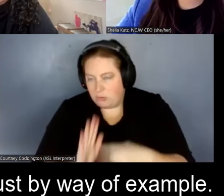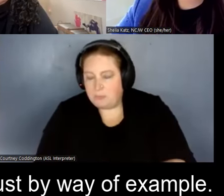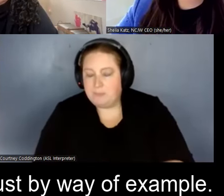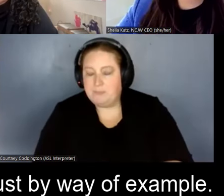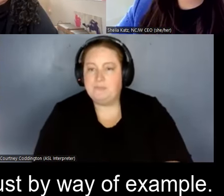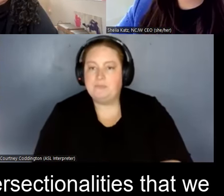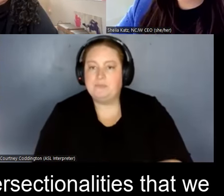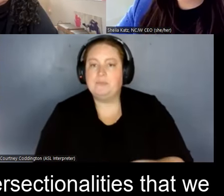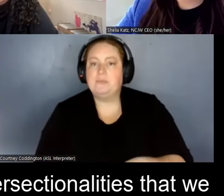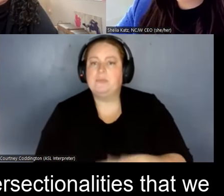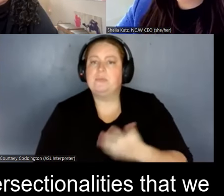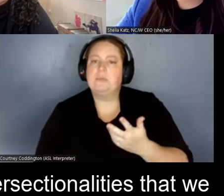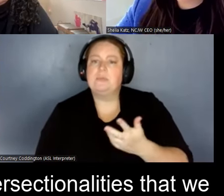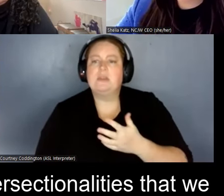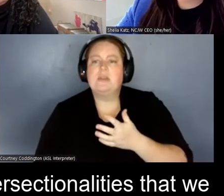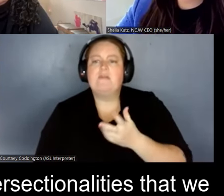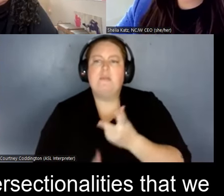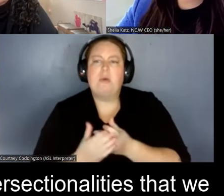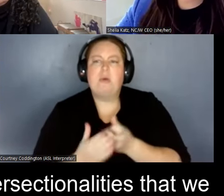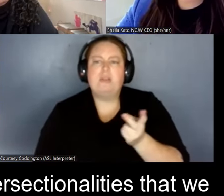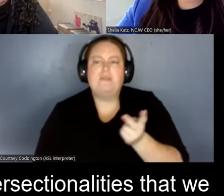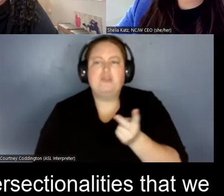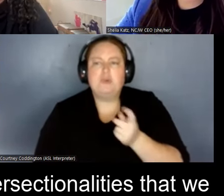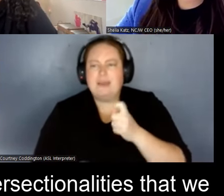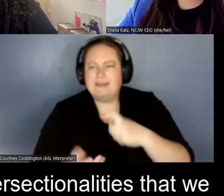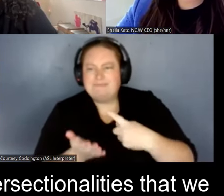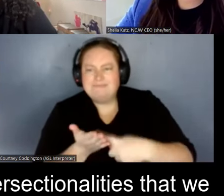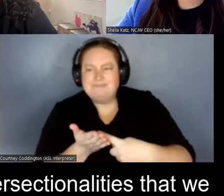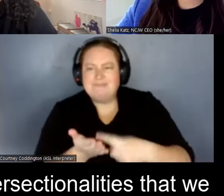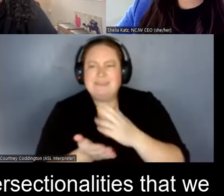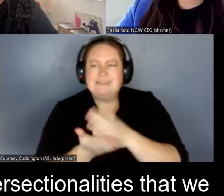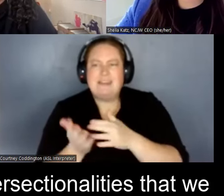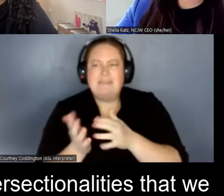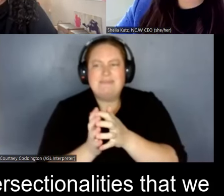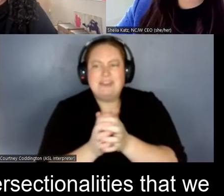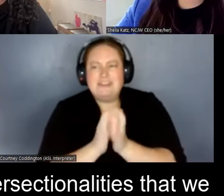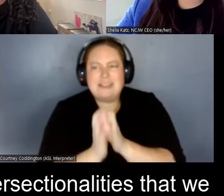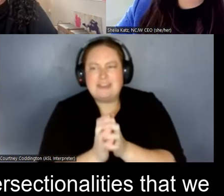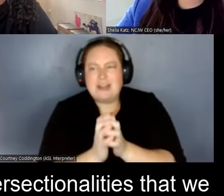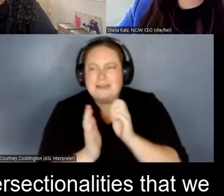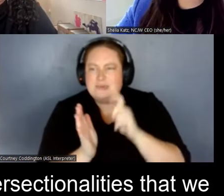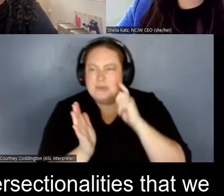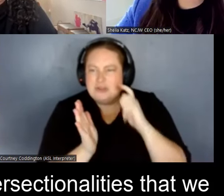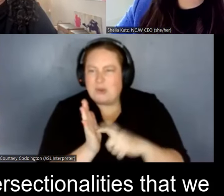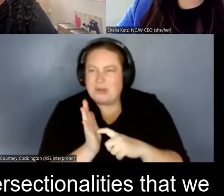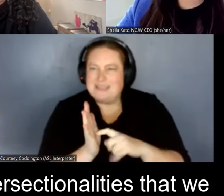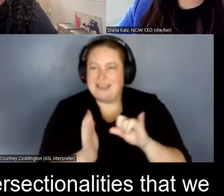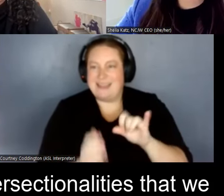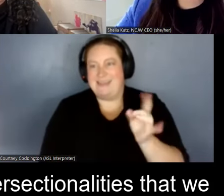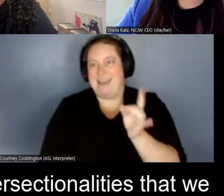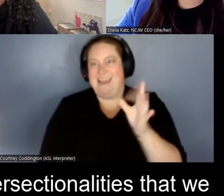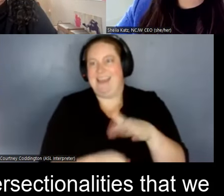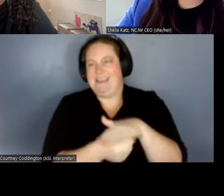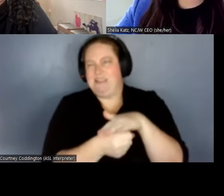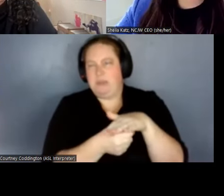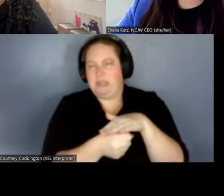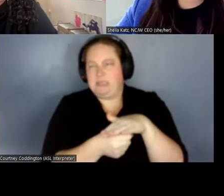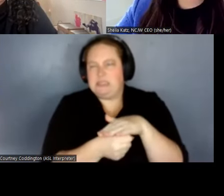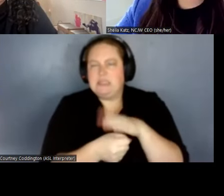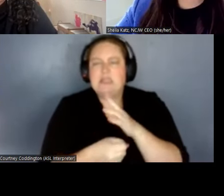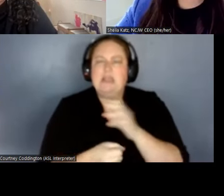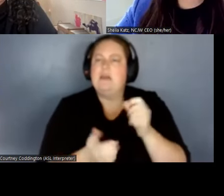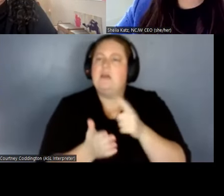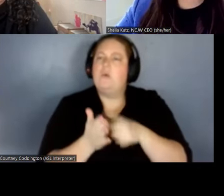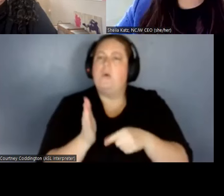might talk a little bit about some of the intersectionalities that we see in the hate space and what are some of